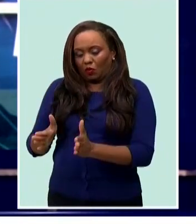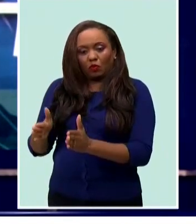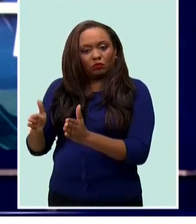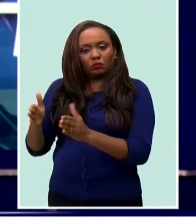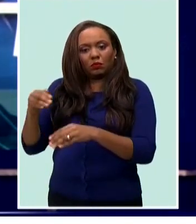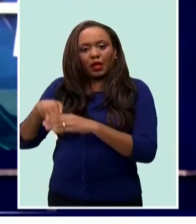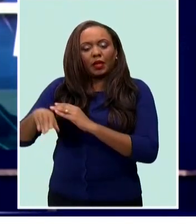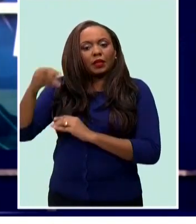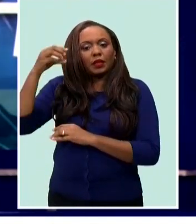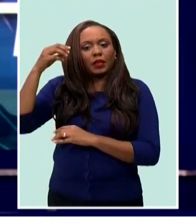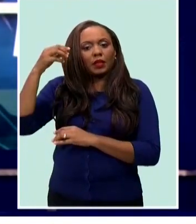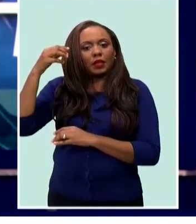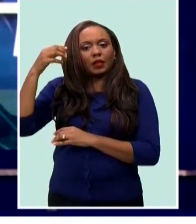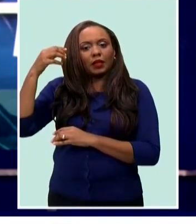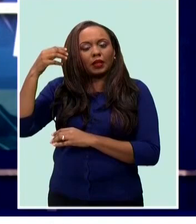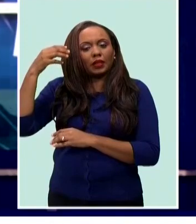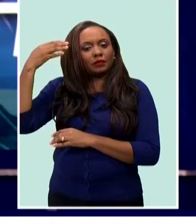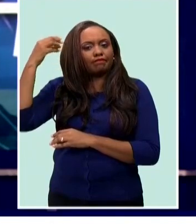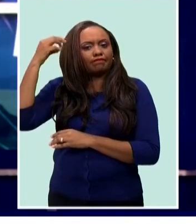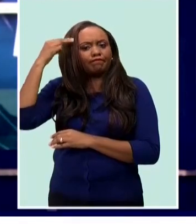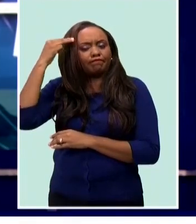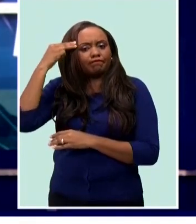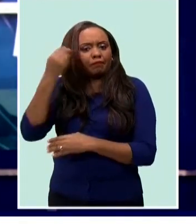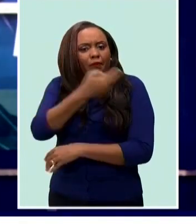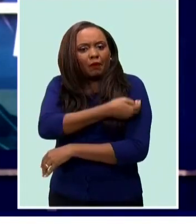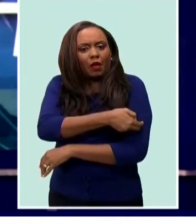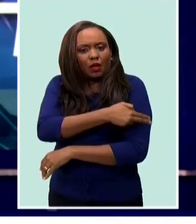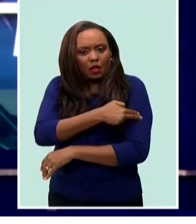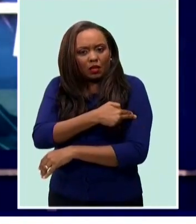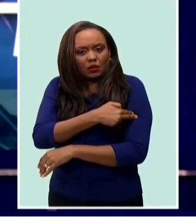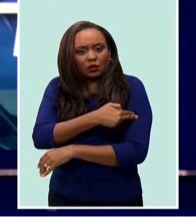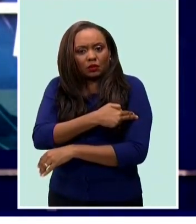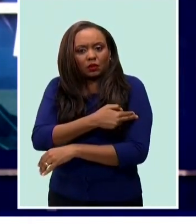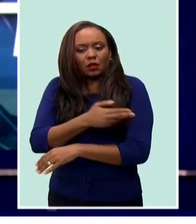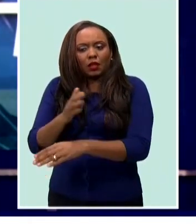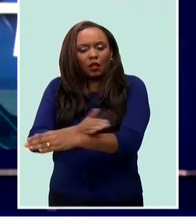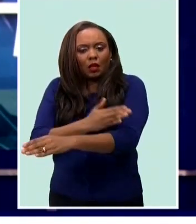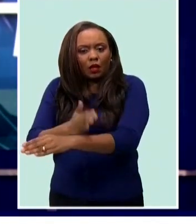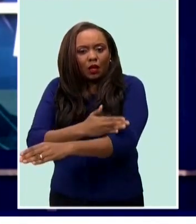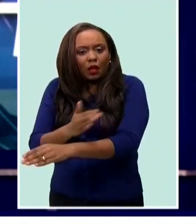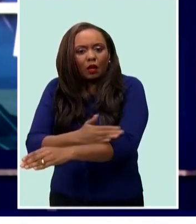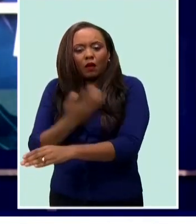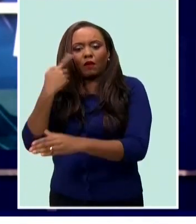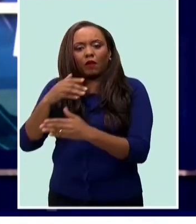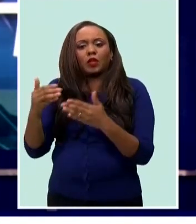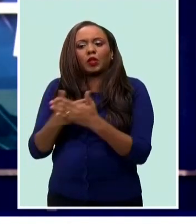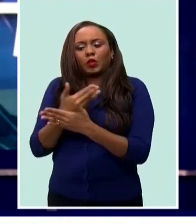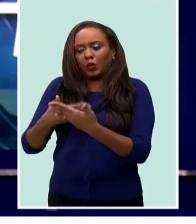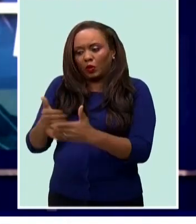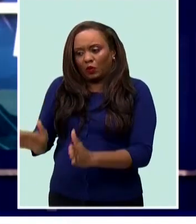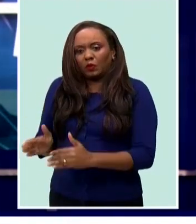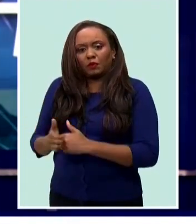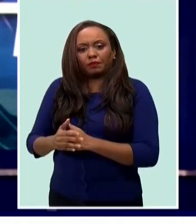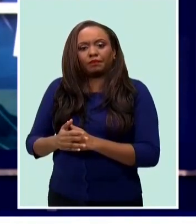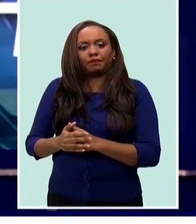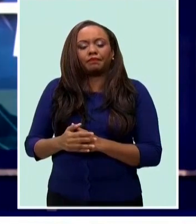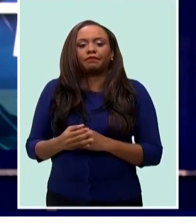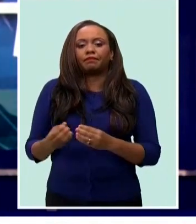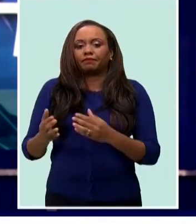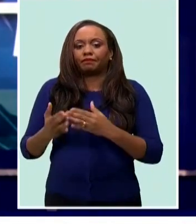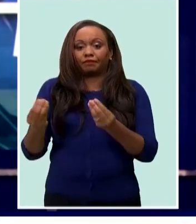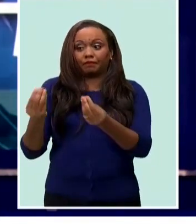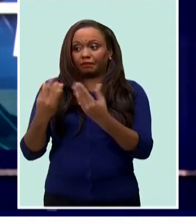just over $700,000 to renovate the building, which had to be gutted to make way for the new facility. Lisa Broom tells us